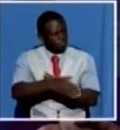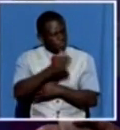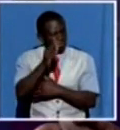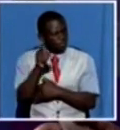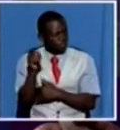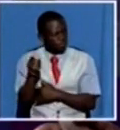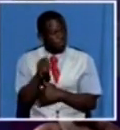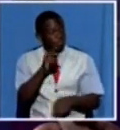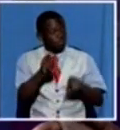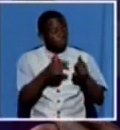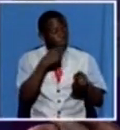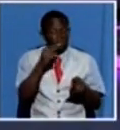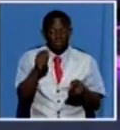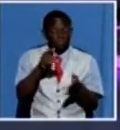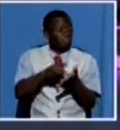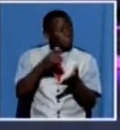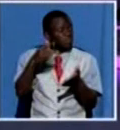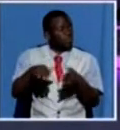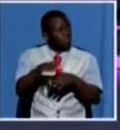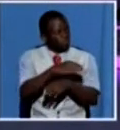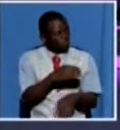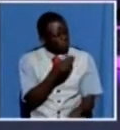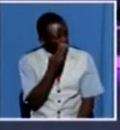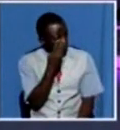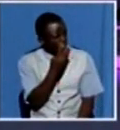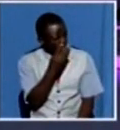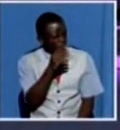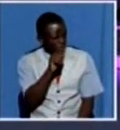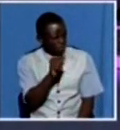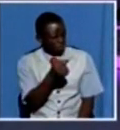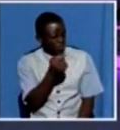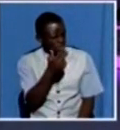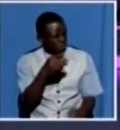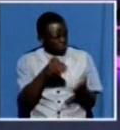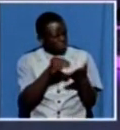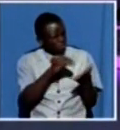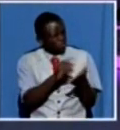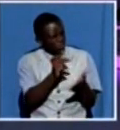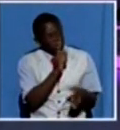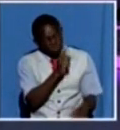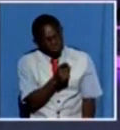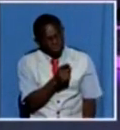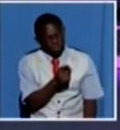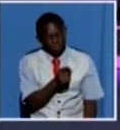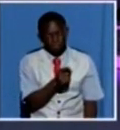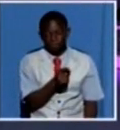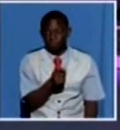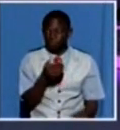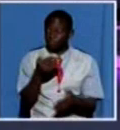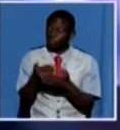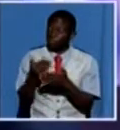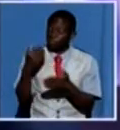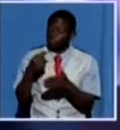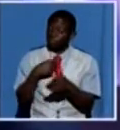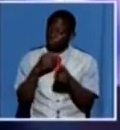exaggerated. Thank you. 4.3 million kwacha? Thank you. Before I respond to Michael Chilufya Sata, whose